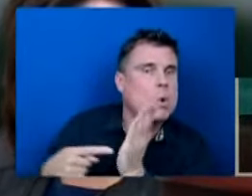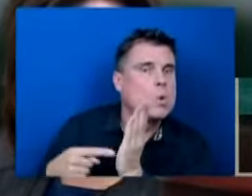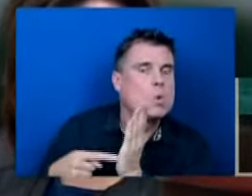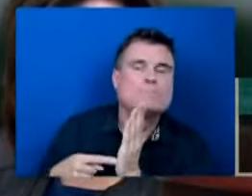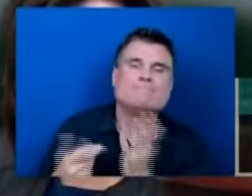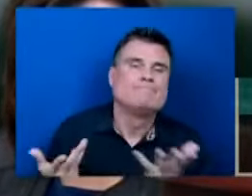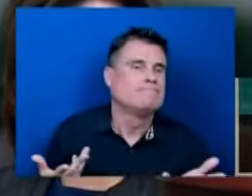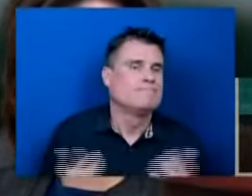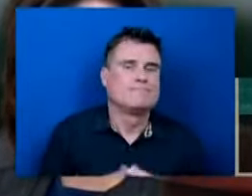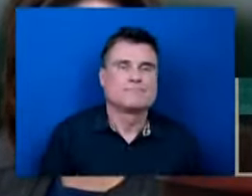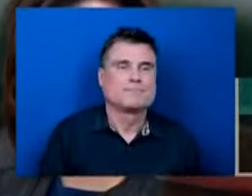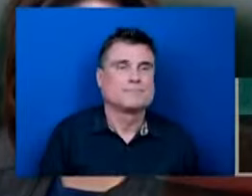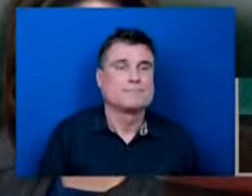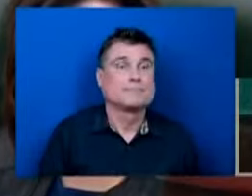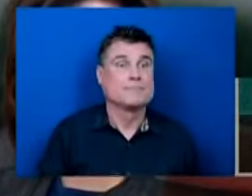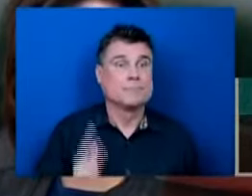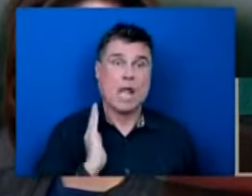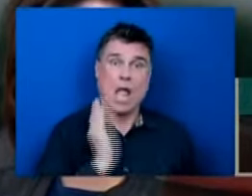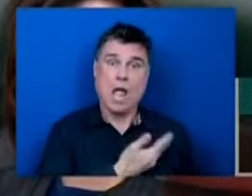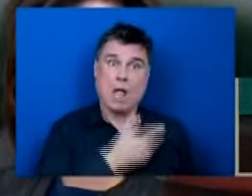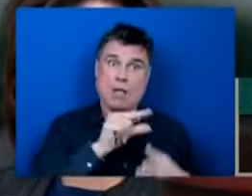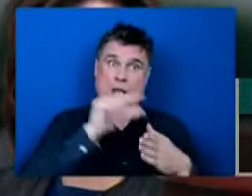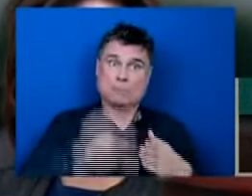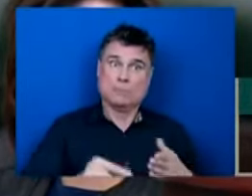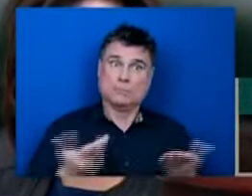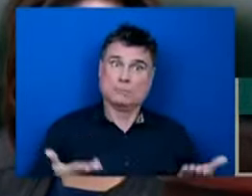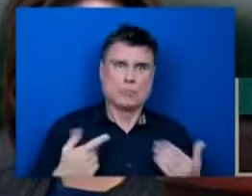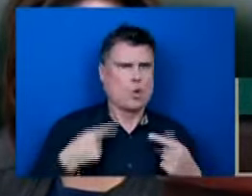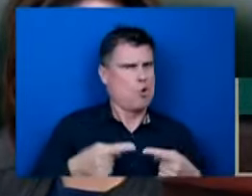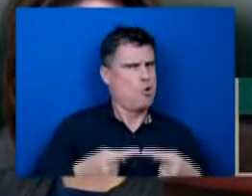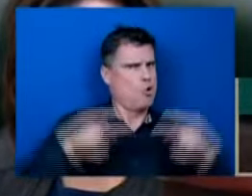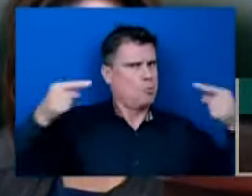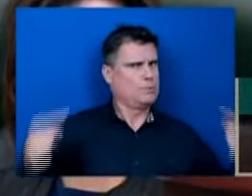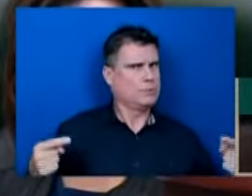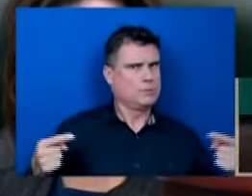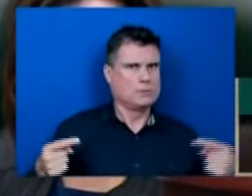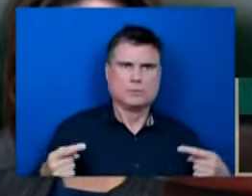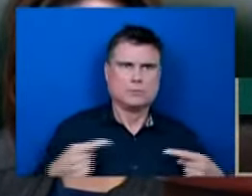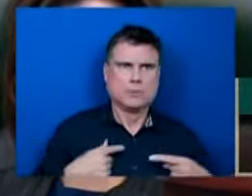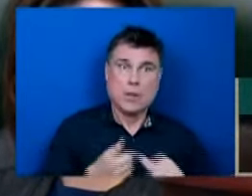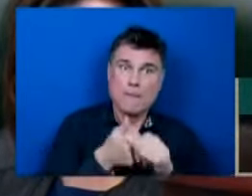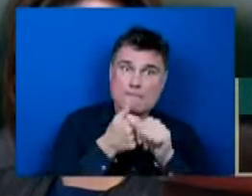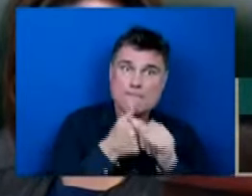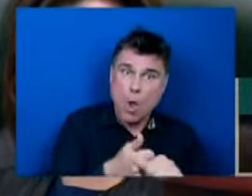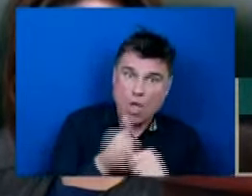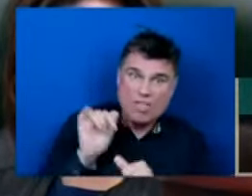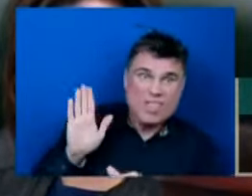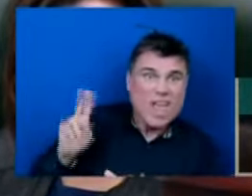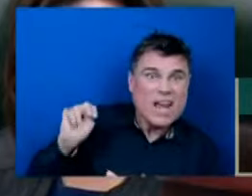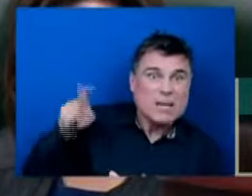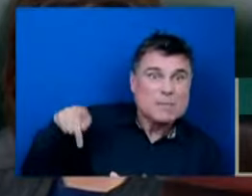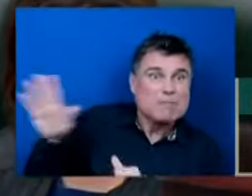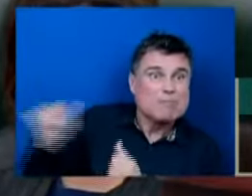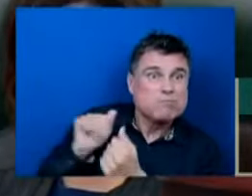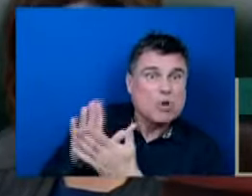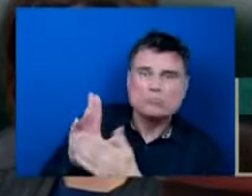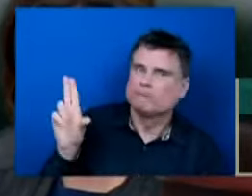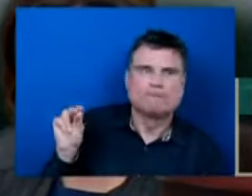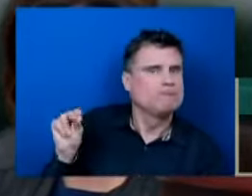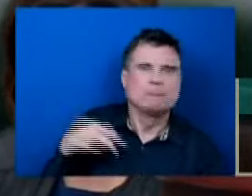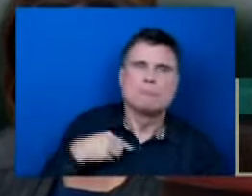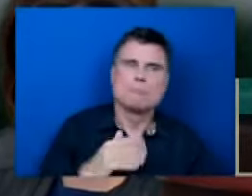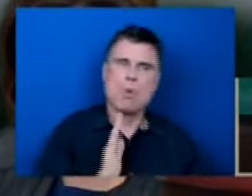government took the opposite approach. We doubled down on investment attraction, economic growth, and job creation. You're